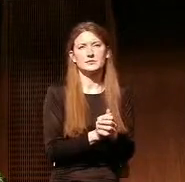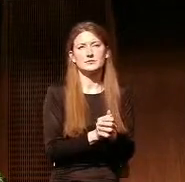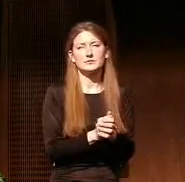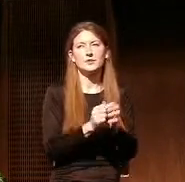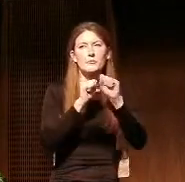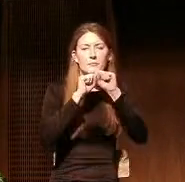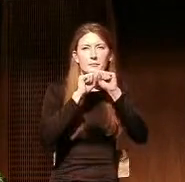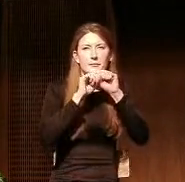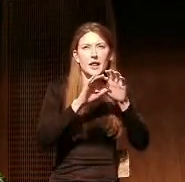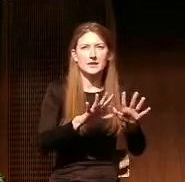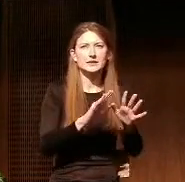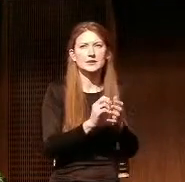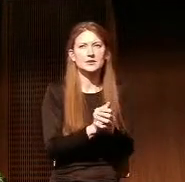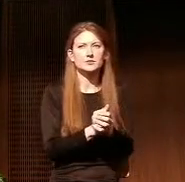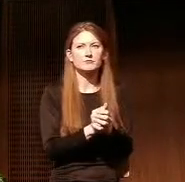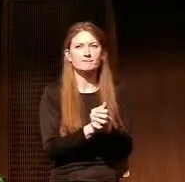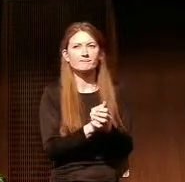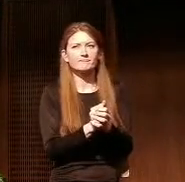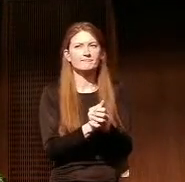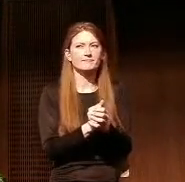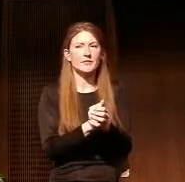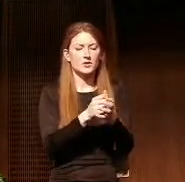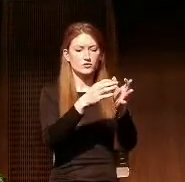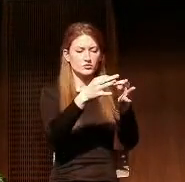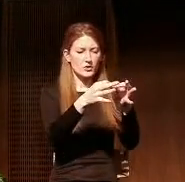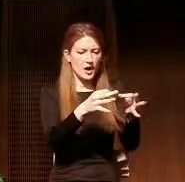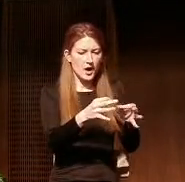Blessing communicates joy,